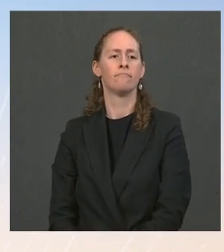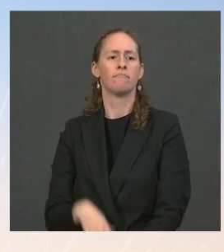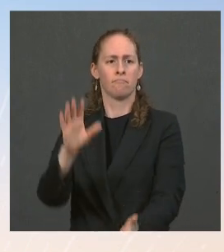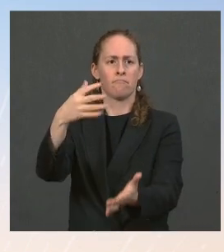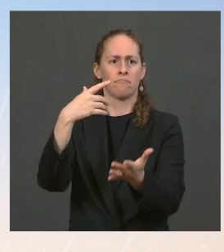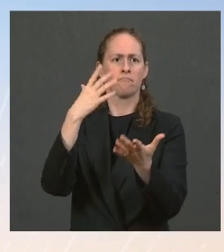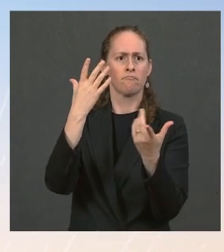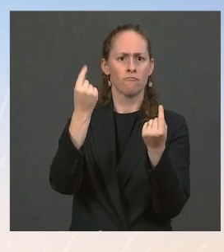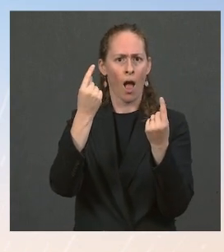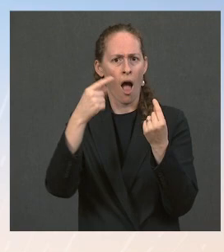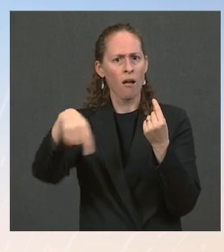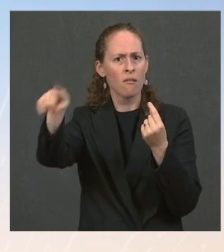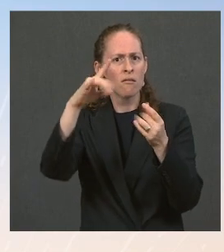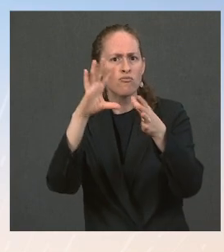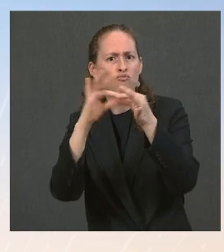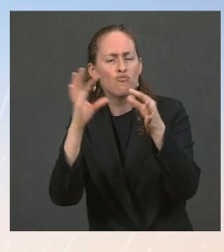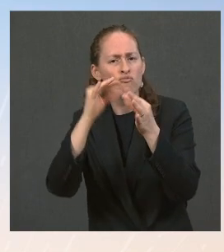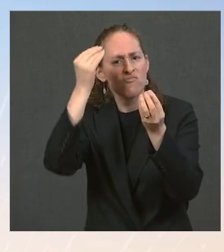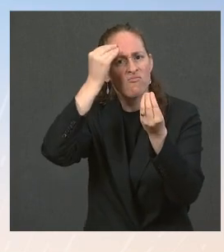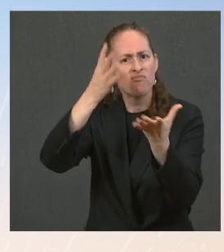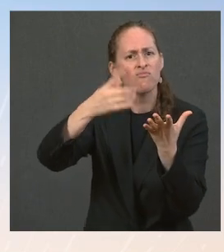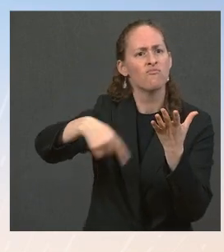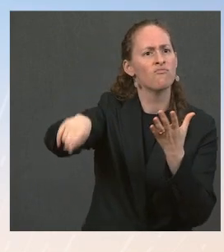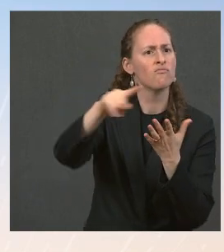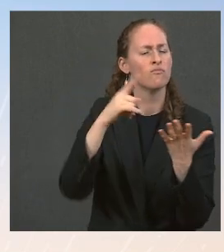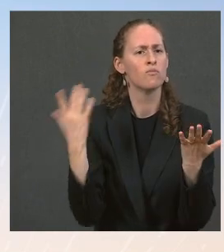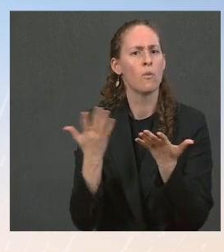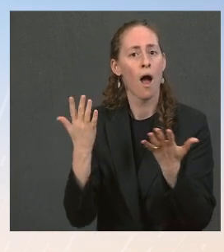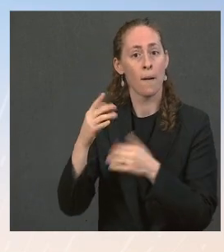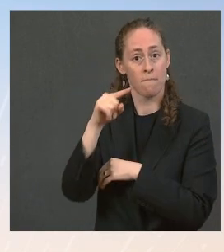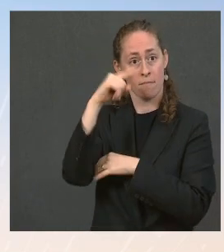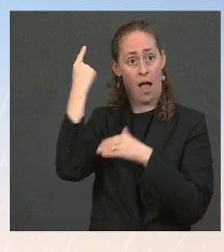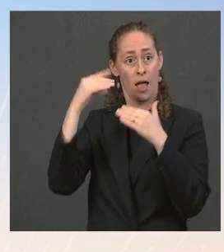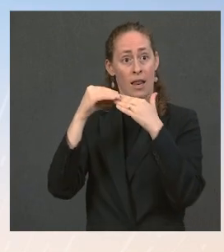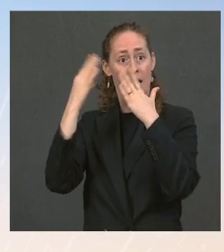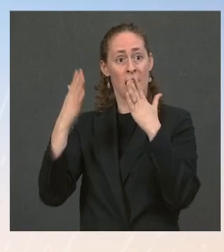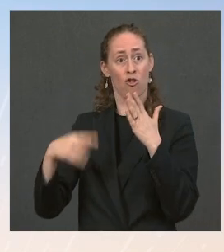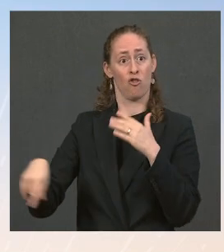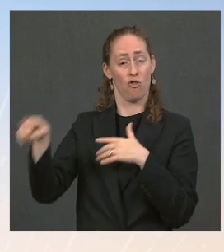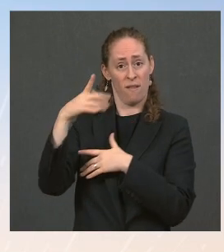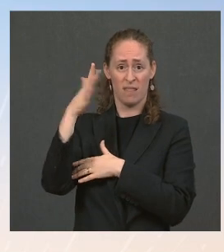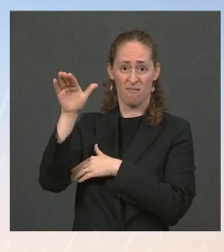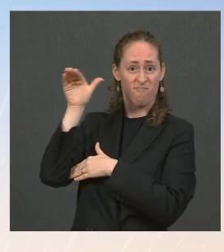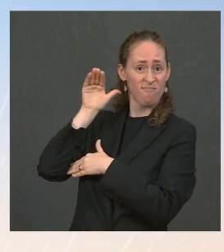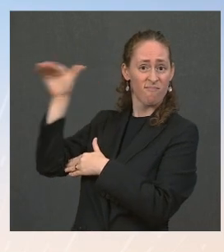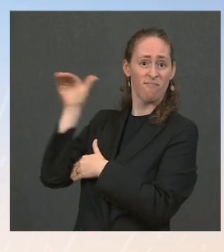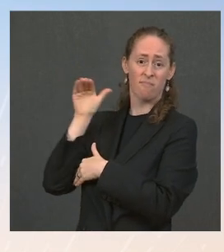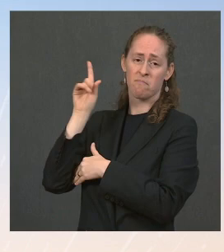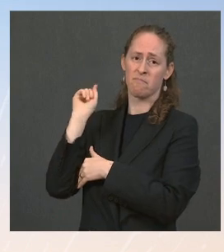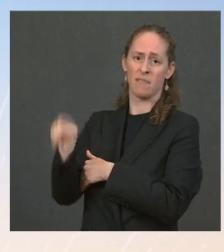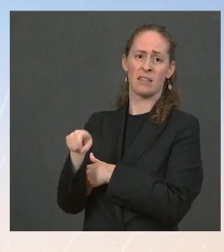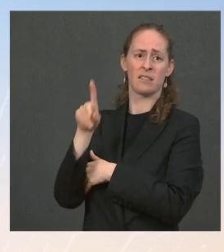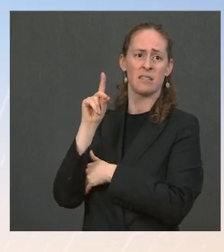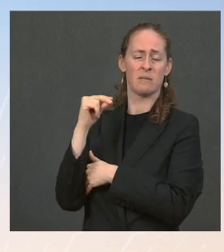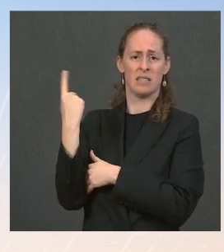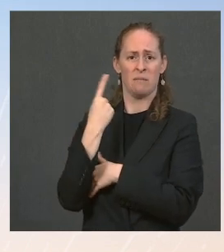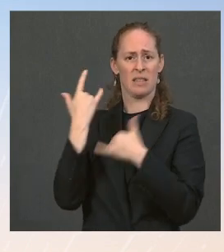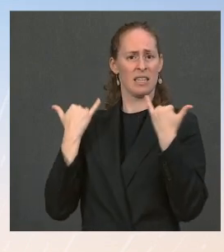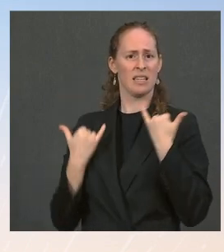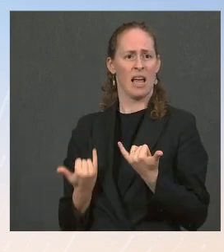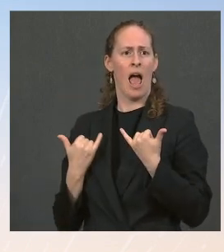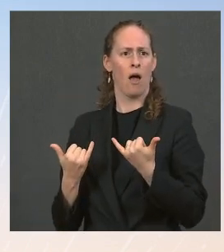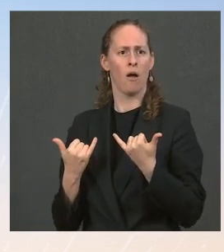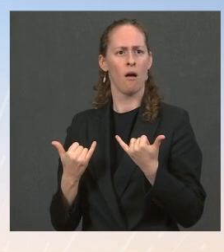they ask for? Because Black leaders are making big asks of this crisis moment. What? Tell me more about what you think they're asking